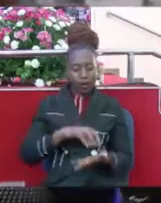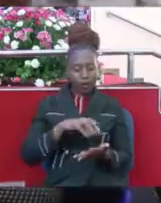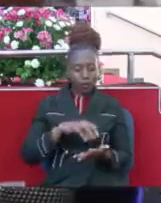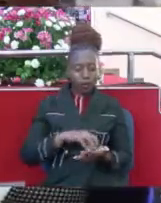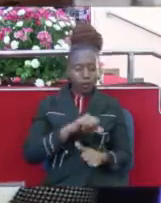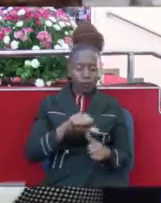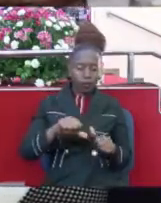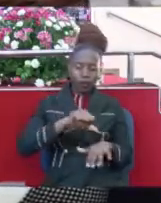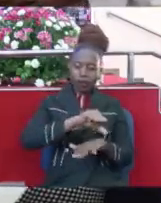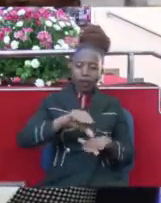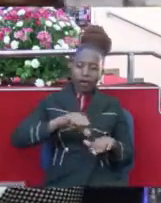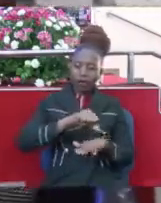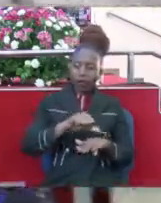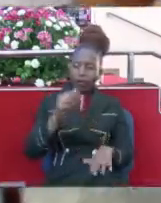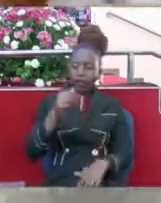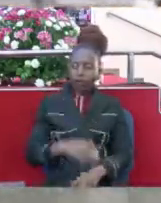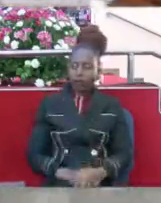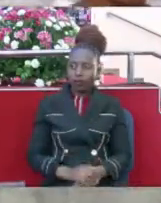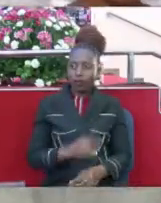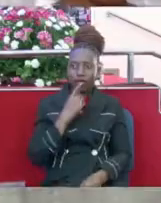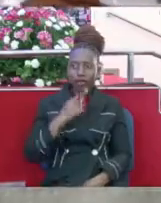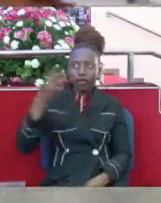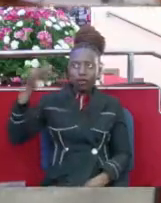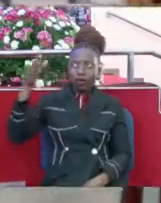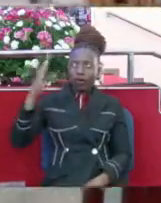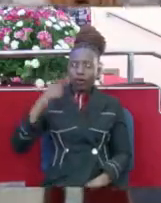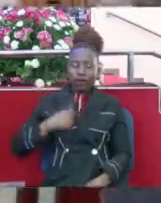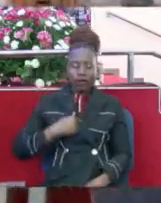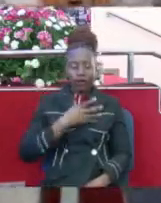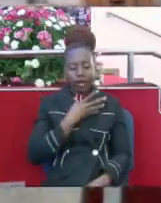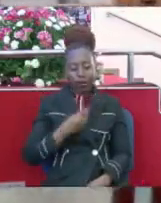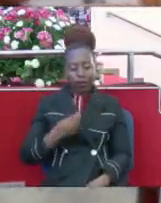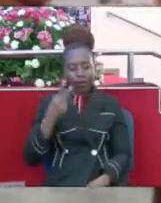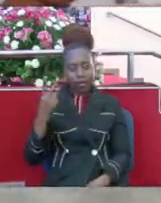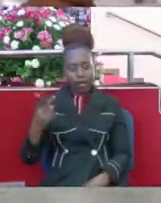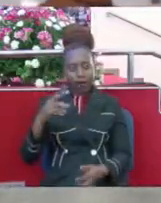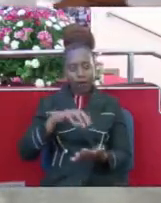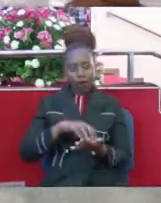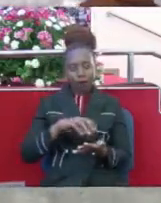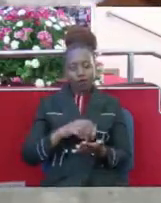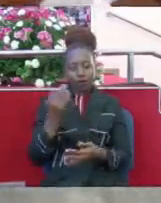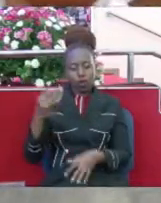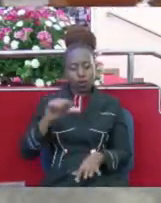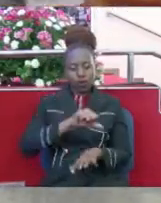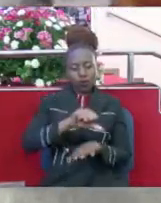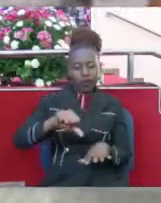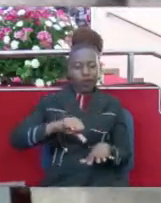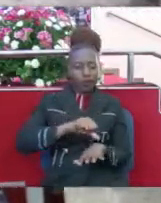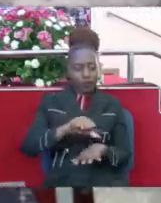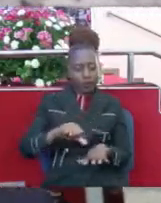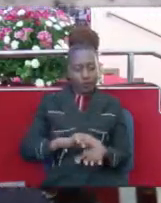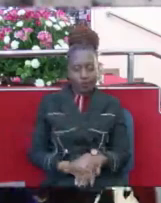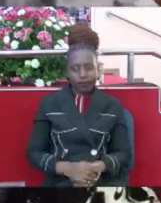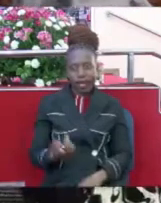If you're seated there, you're saying, Lord, I need the double portion of the anointing. You can come and connect